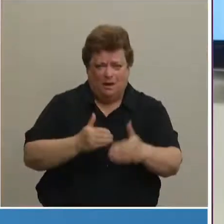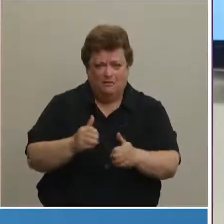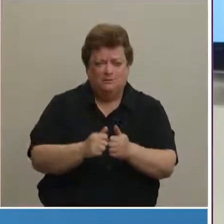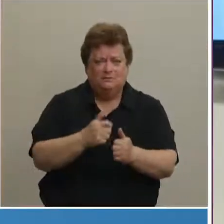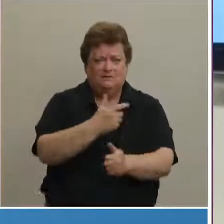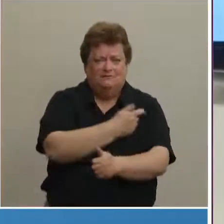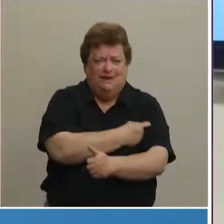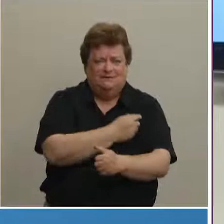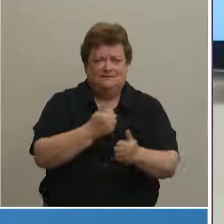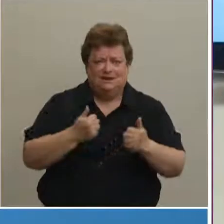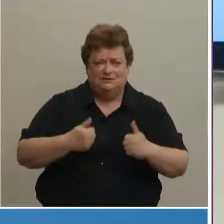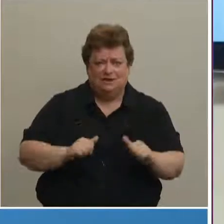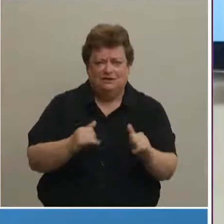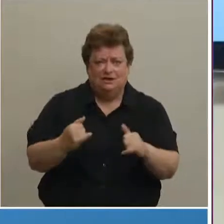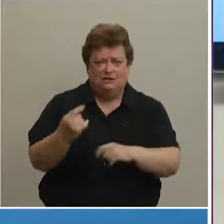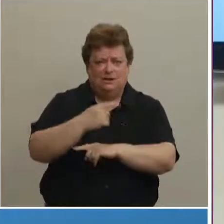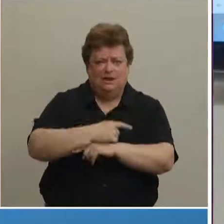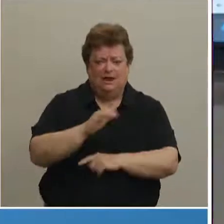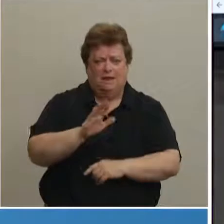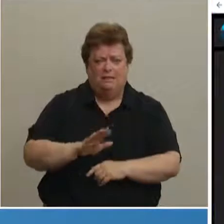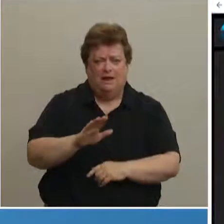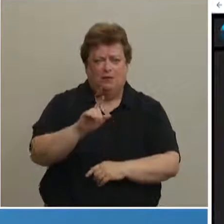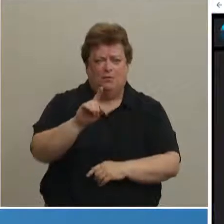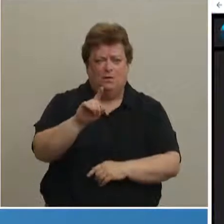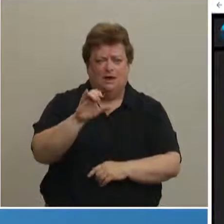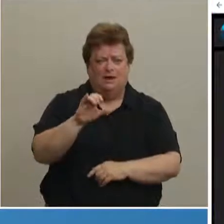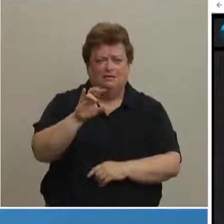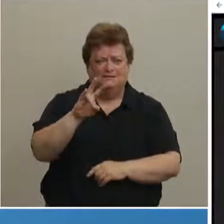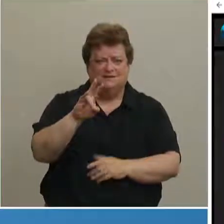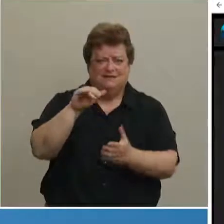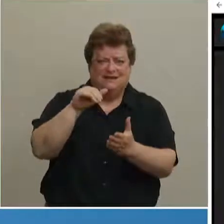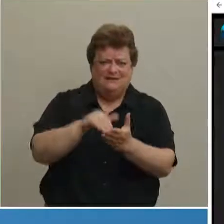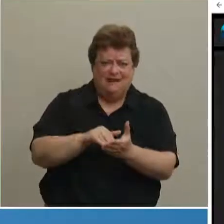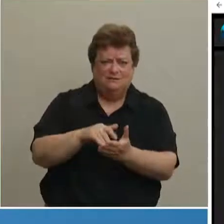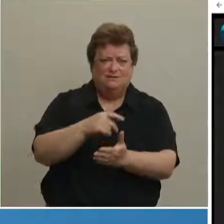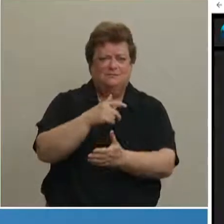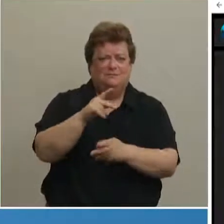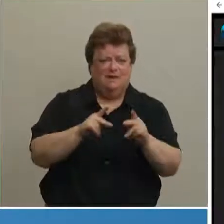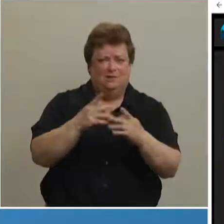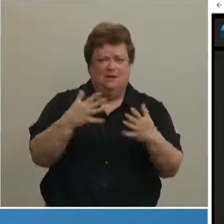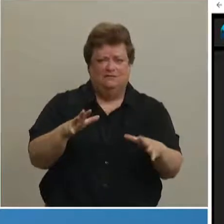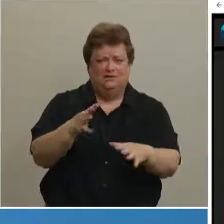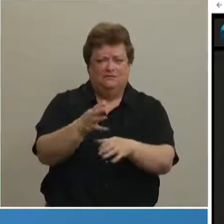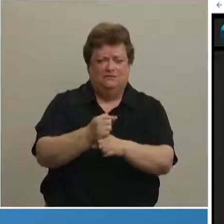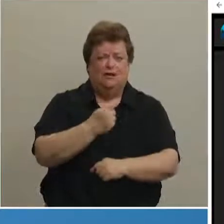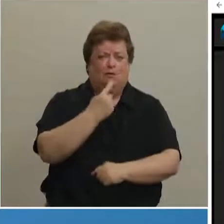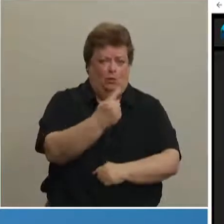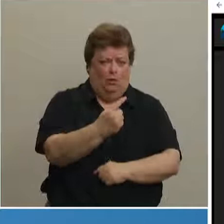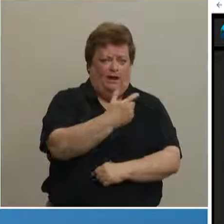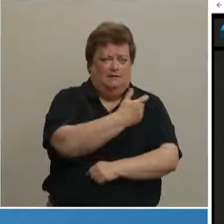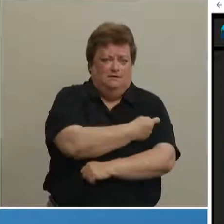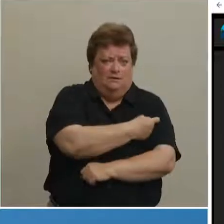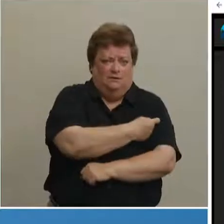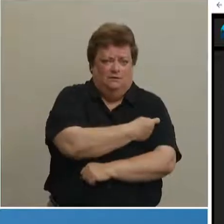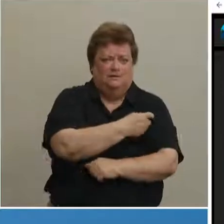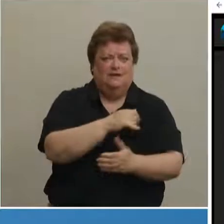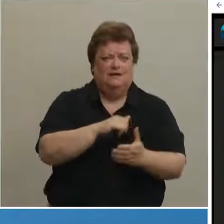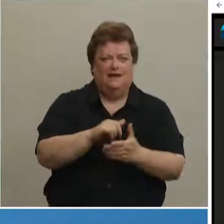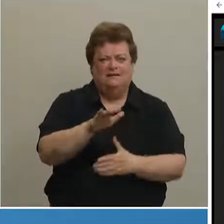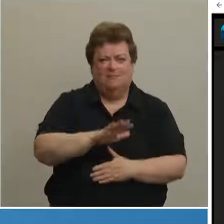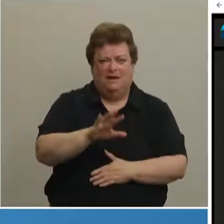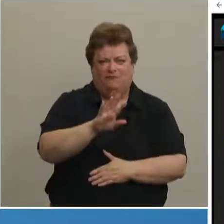efforts. As of today, around 117,000 residents have received 1 dose of vaccine, which is